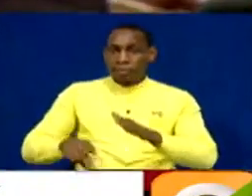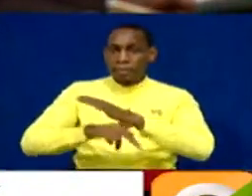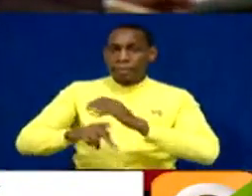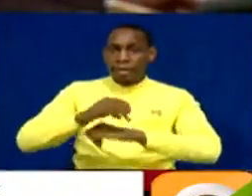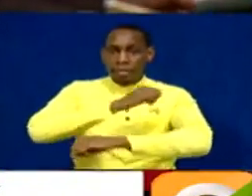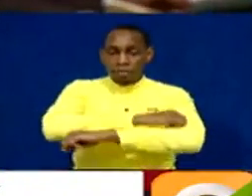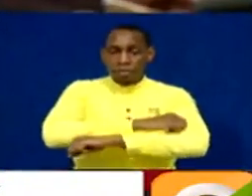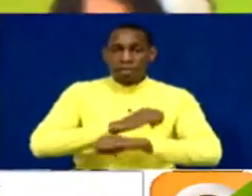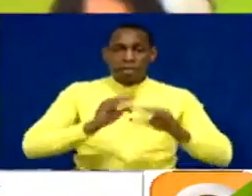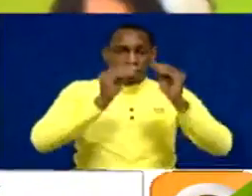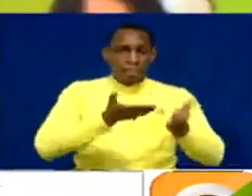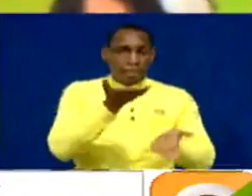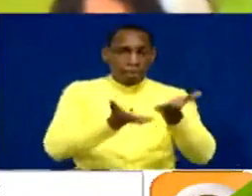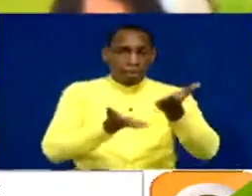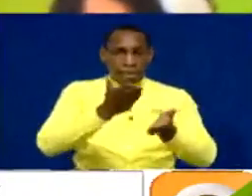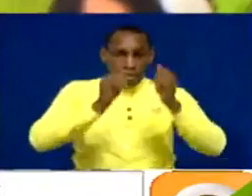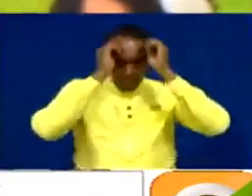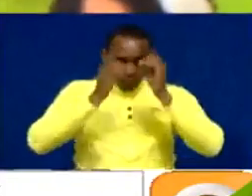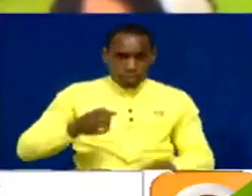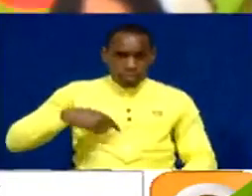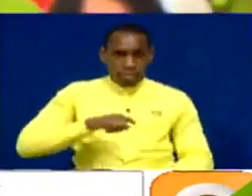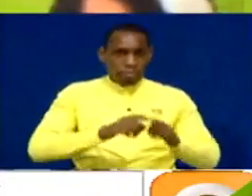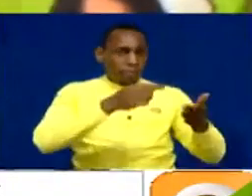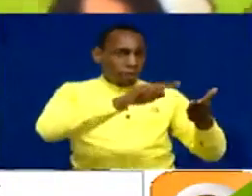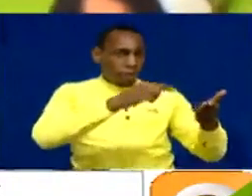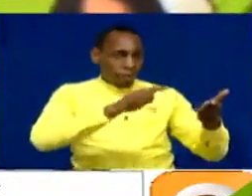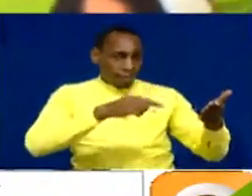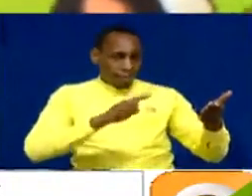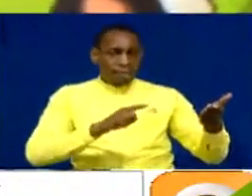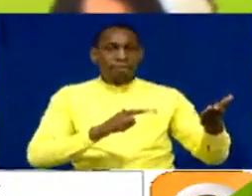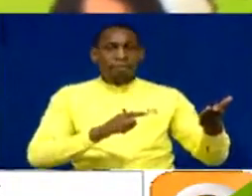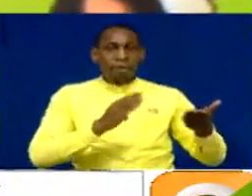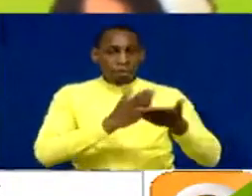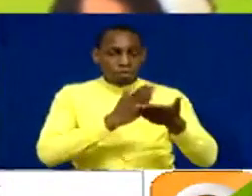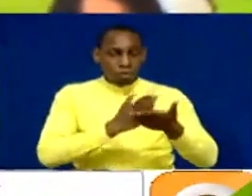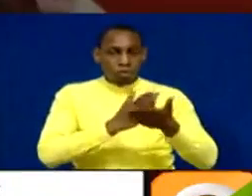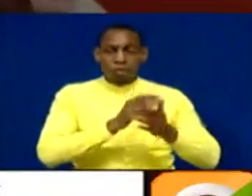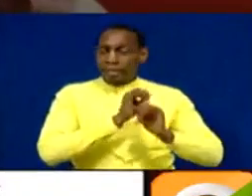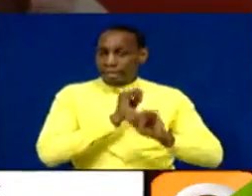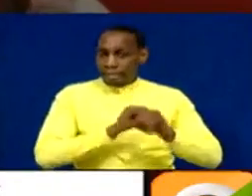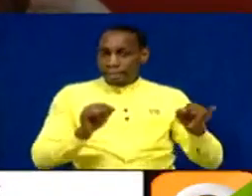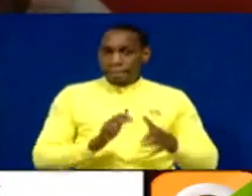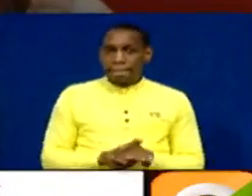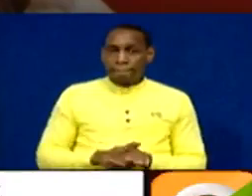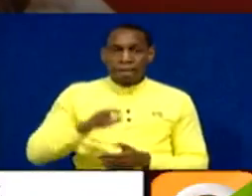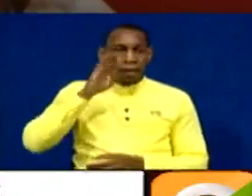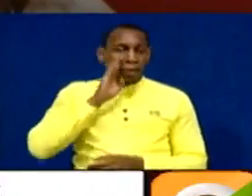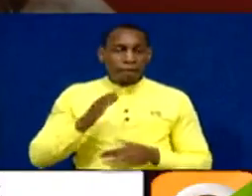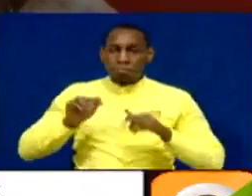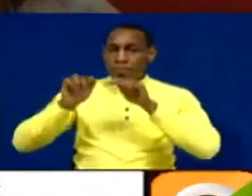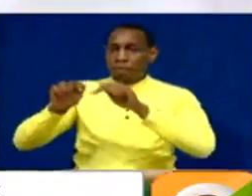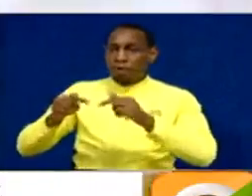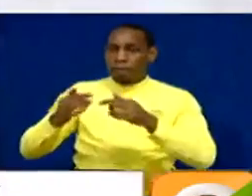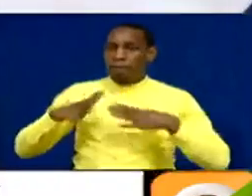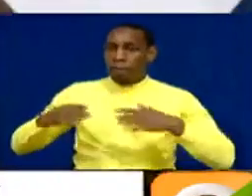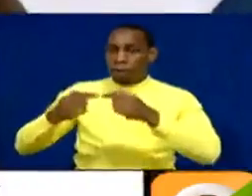Teachers assessed our learners and scored them rightfully and truthfully. Magoha has told off those opposed to